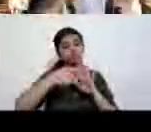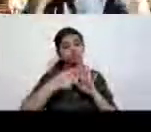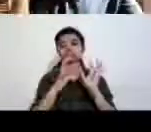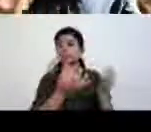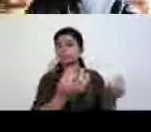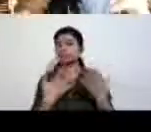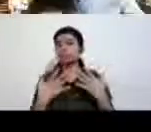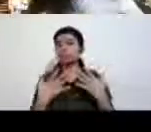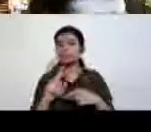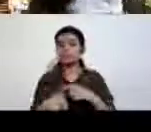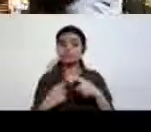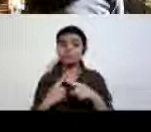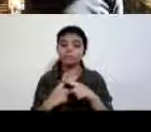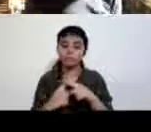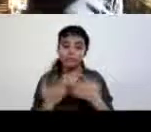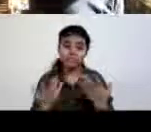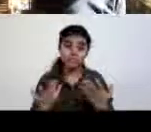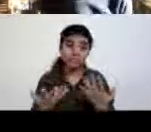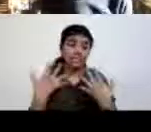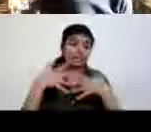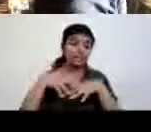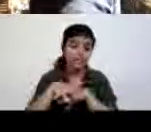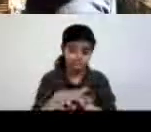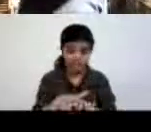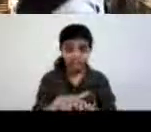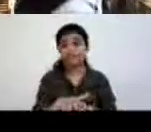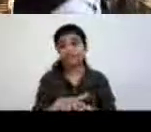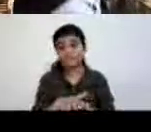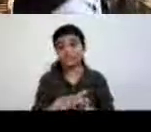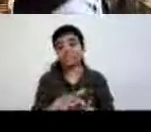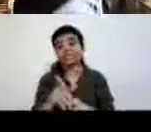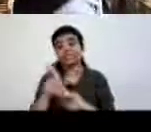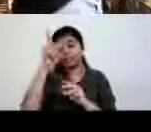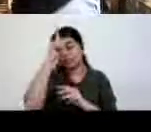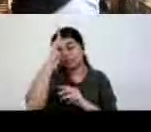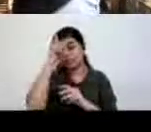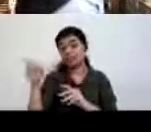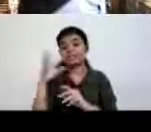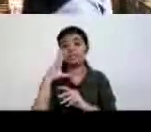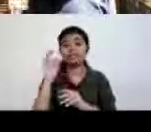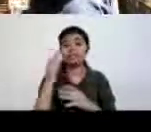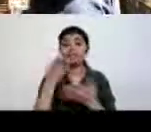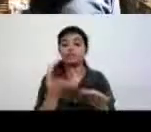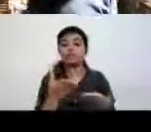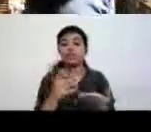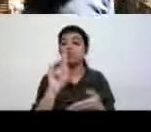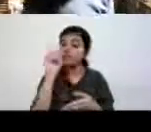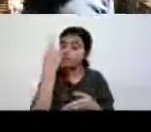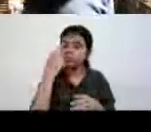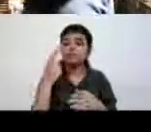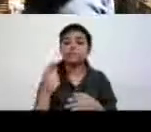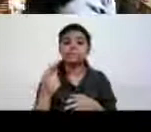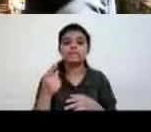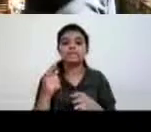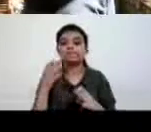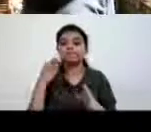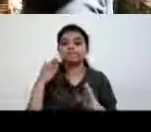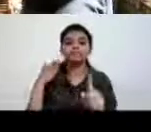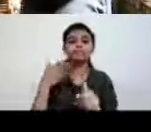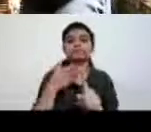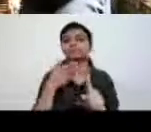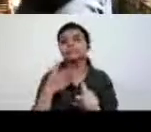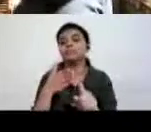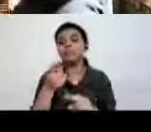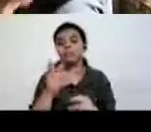for the inclusive world here in Germany, because it was the very, very first approach here in Germany that a